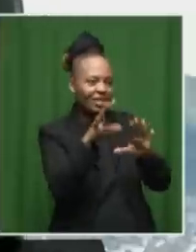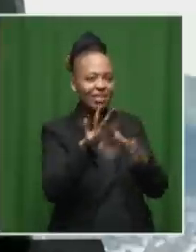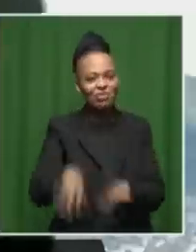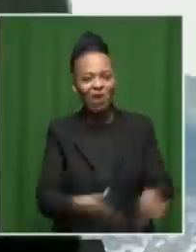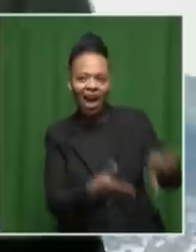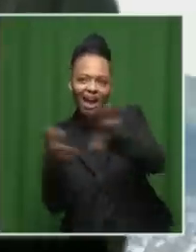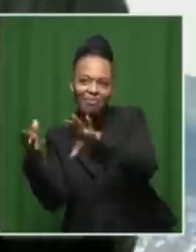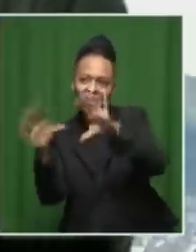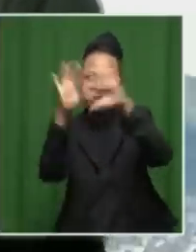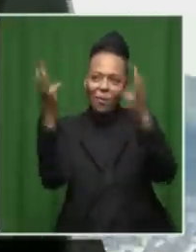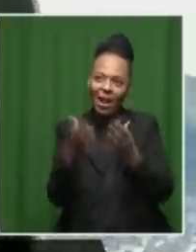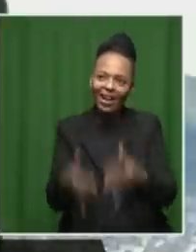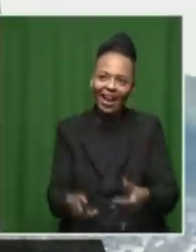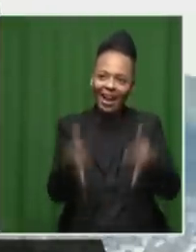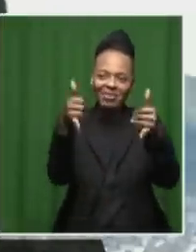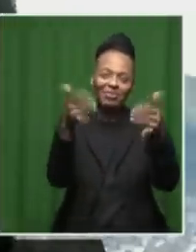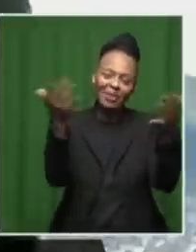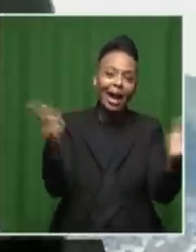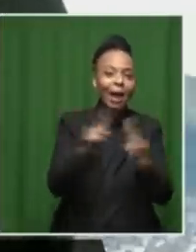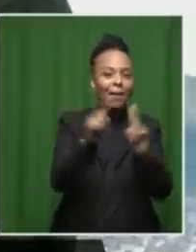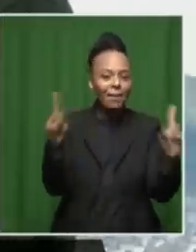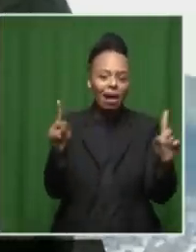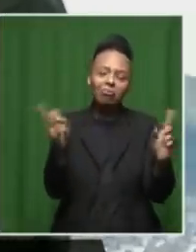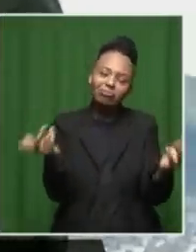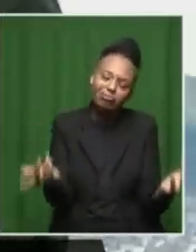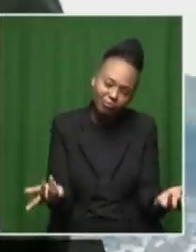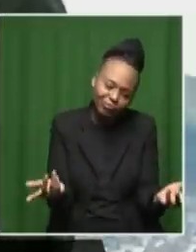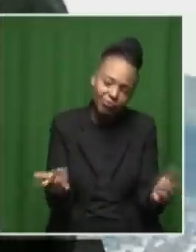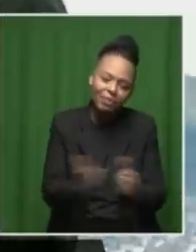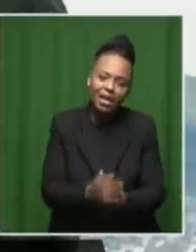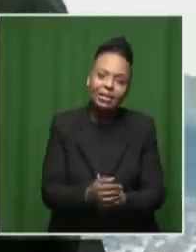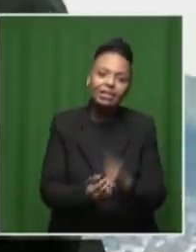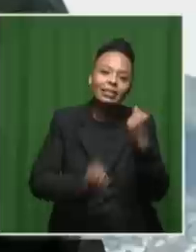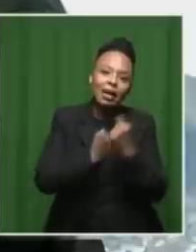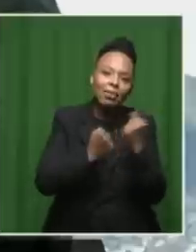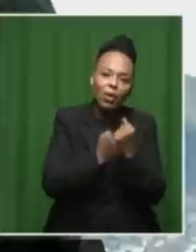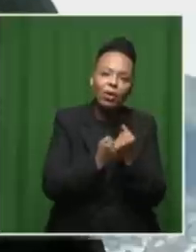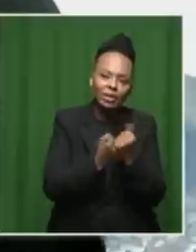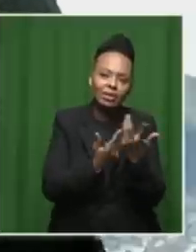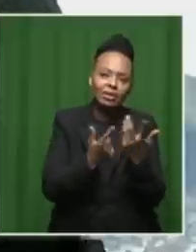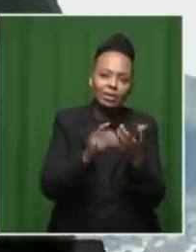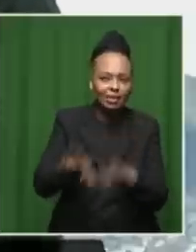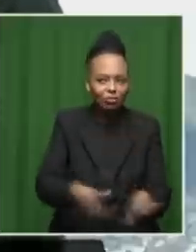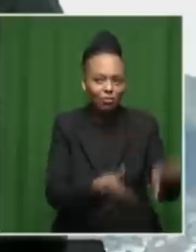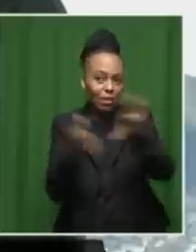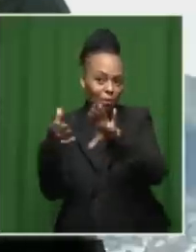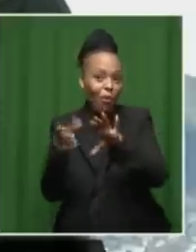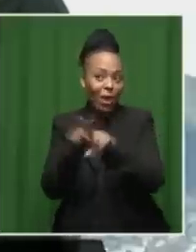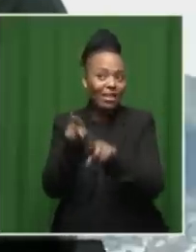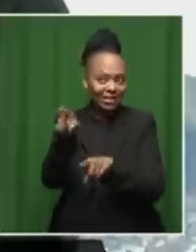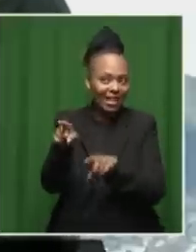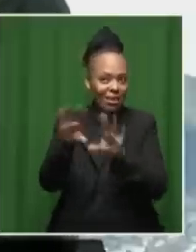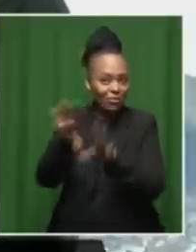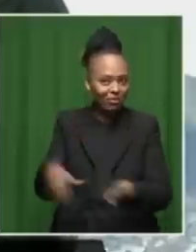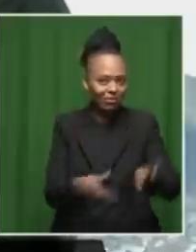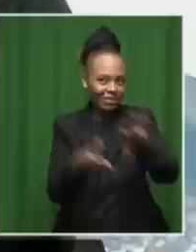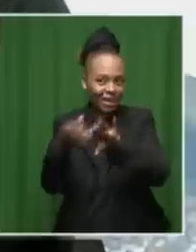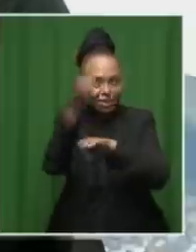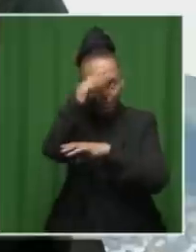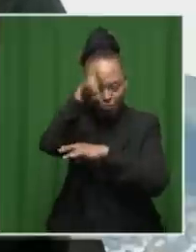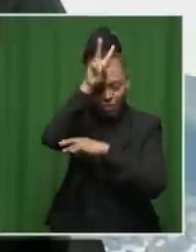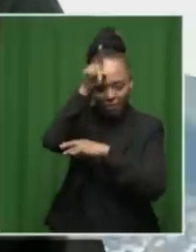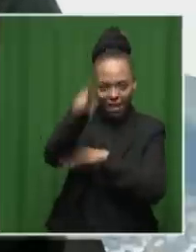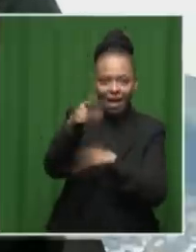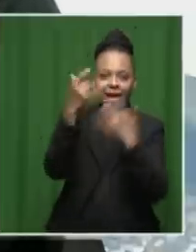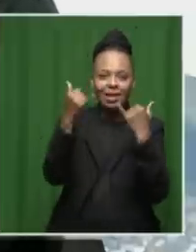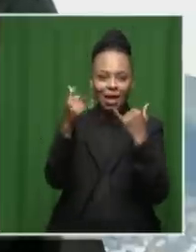Cup. But we do give support to the Springboks as they prepare for their World Cup coming up in France. However, we